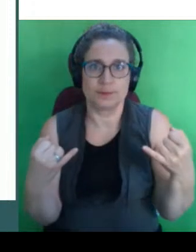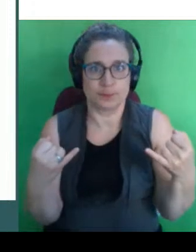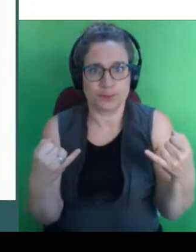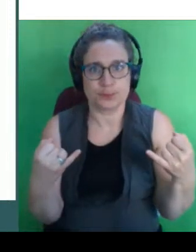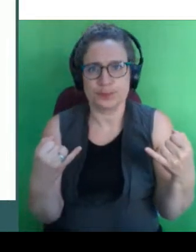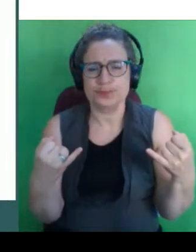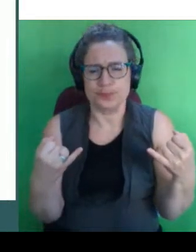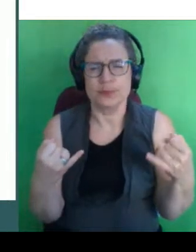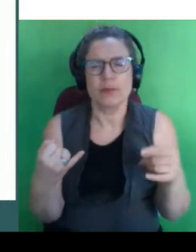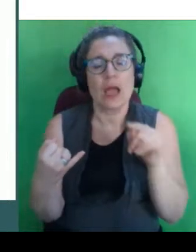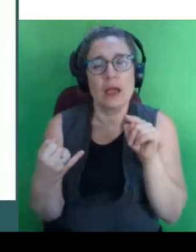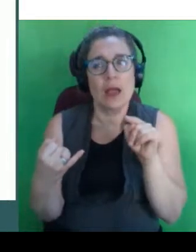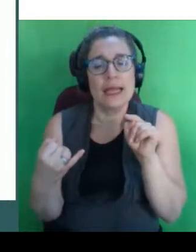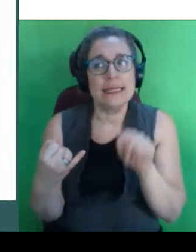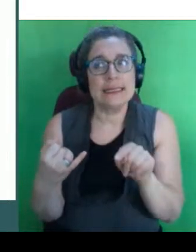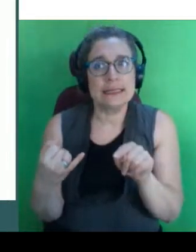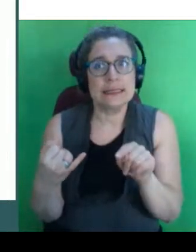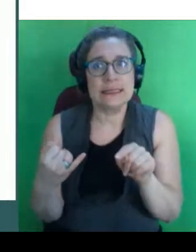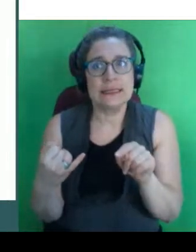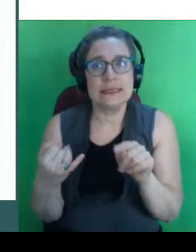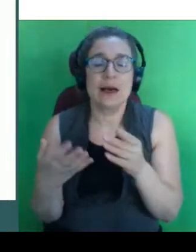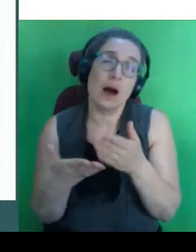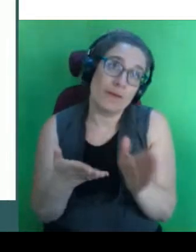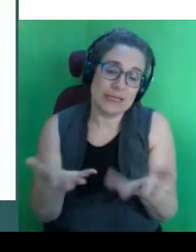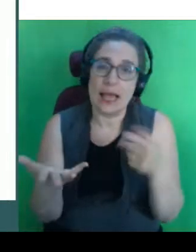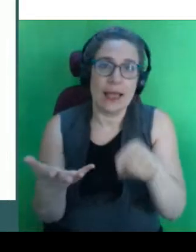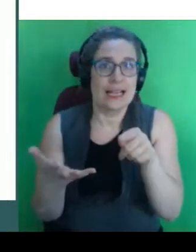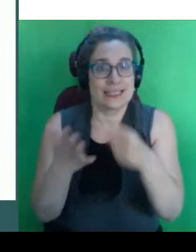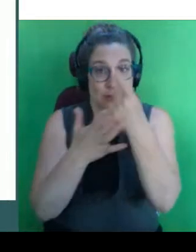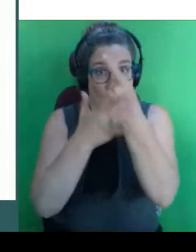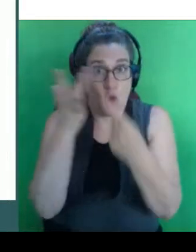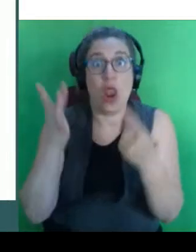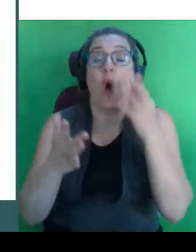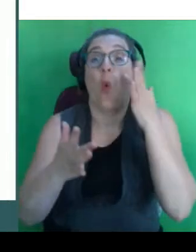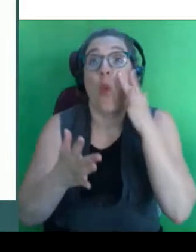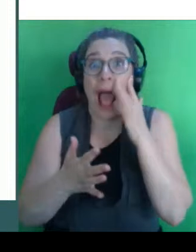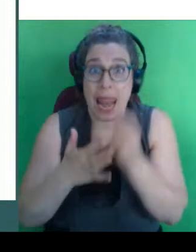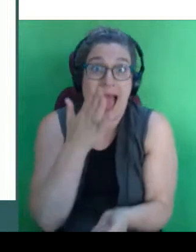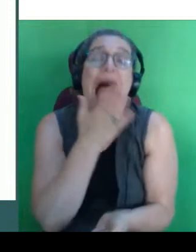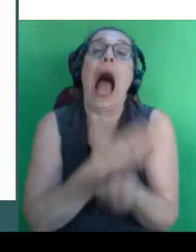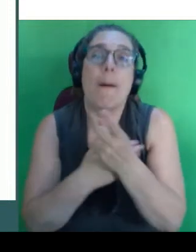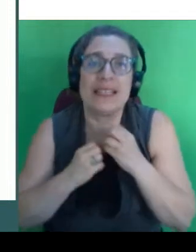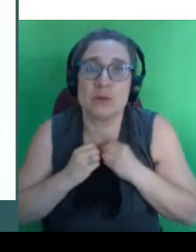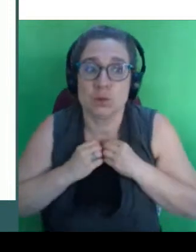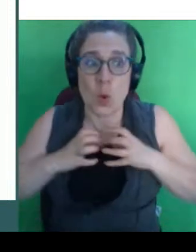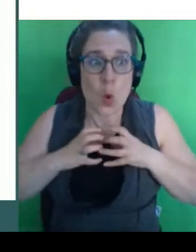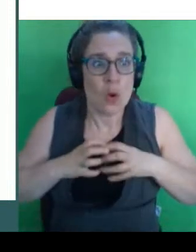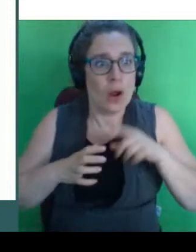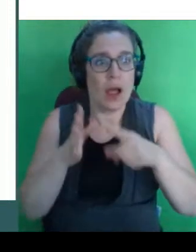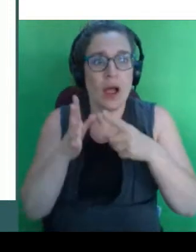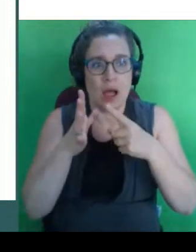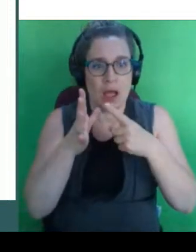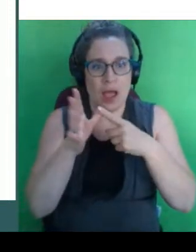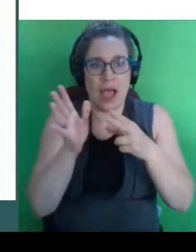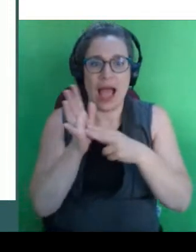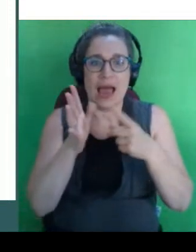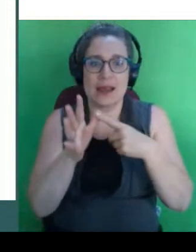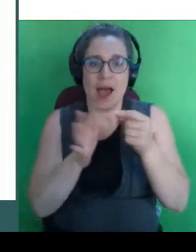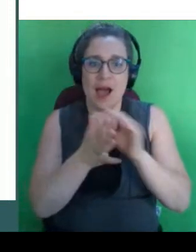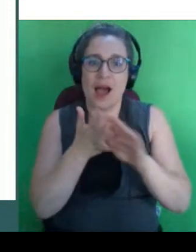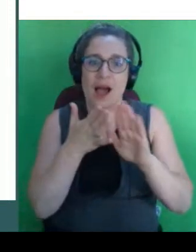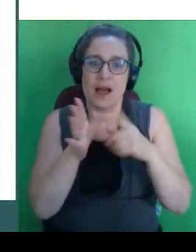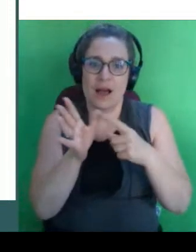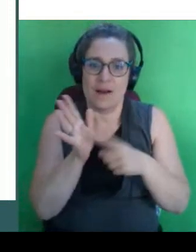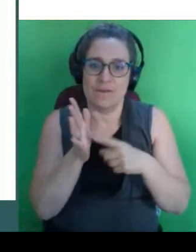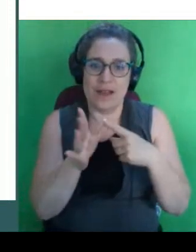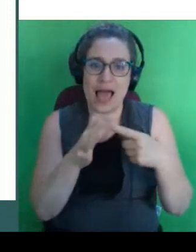really, obviously, these can only be done at the time of anaphylaxis. So it's a missed out opportunity if they're not